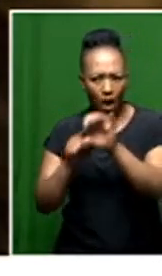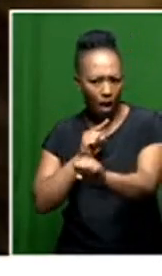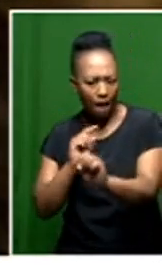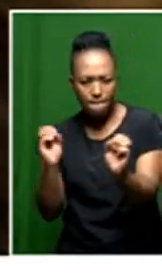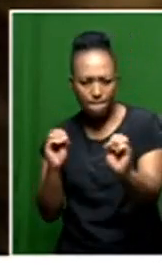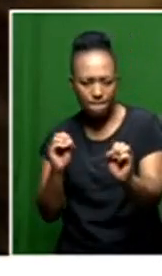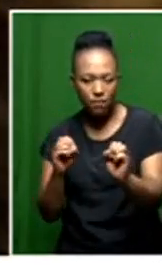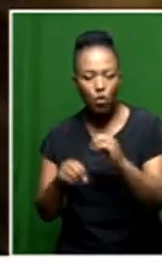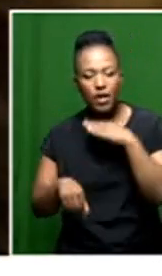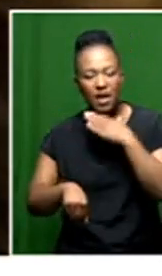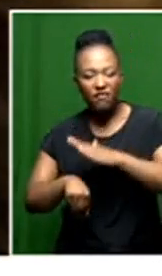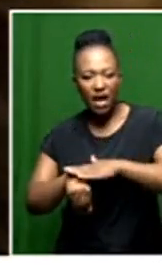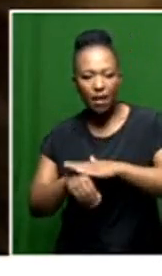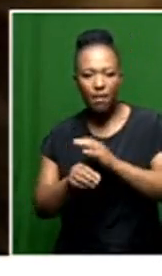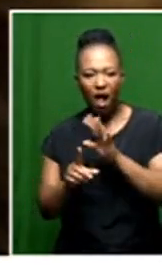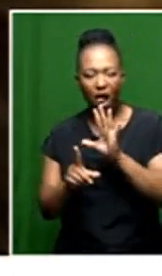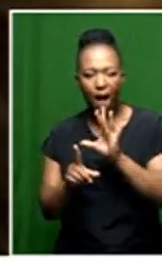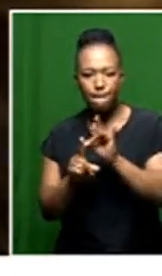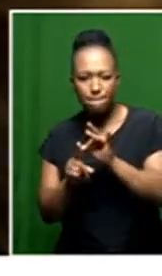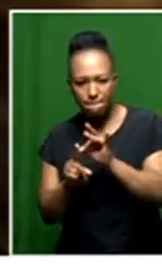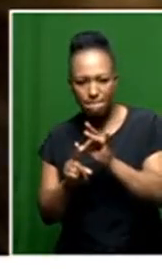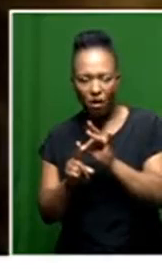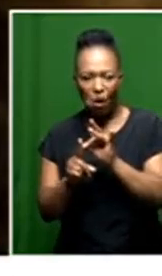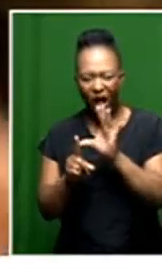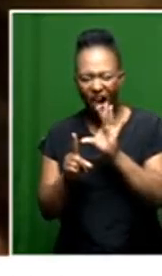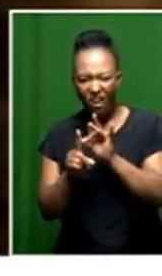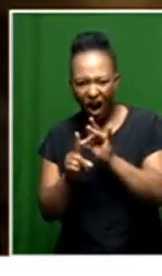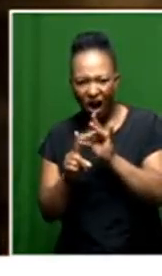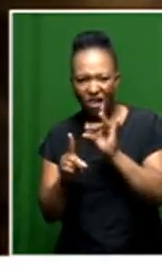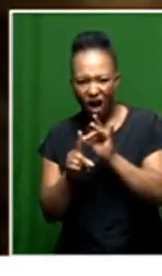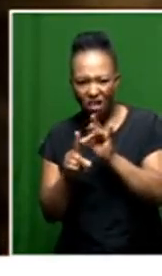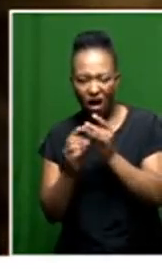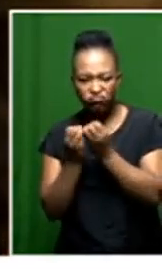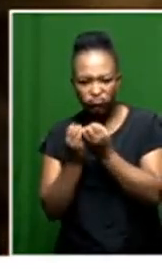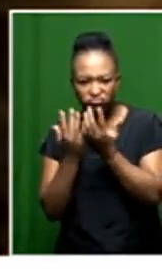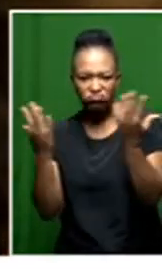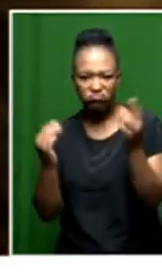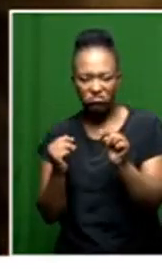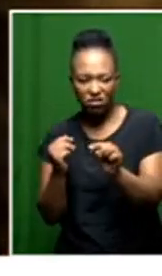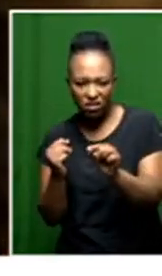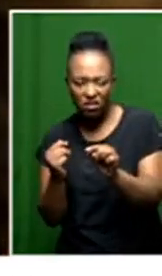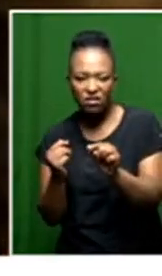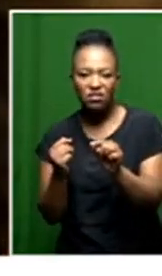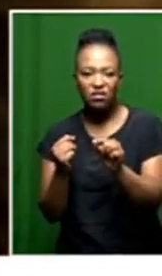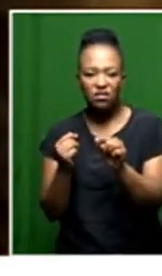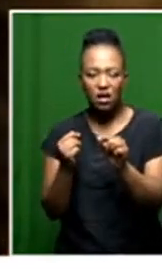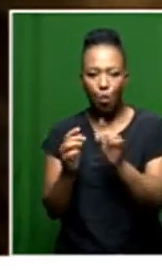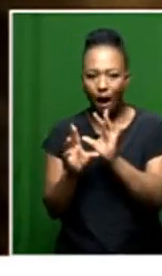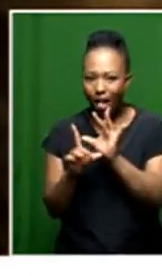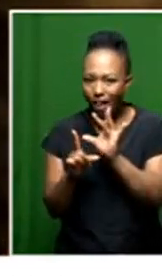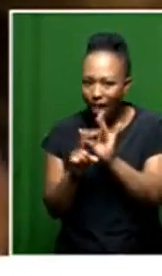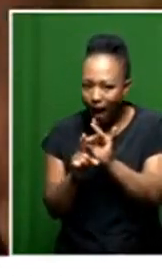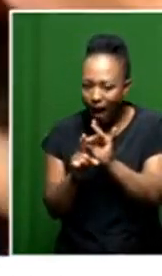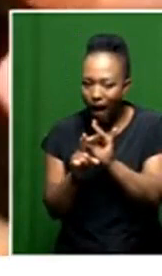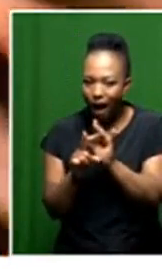gives us enough time for it to bind, eat, multiply in multiple number. We call this as viral load. And that